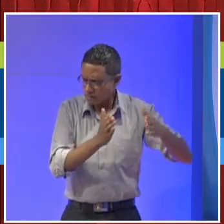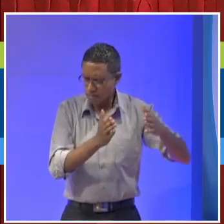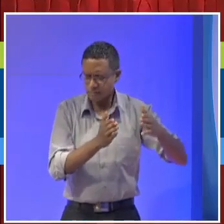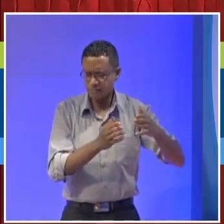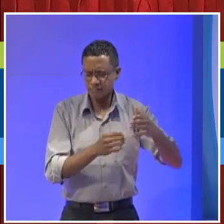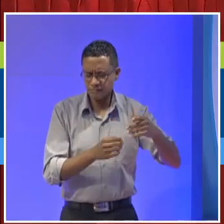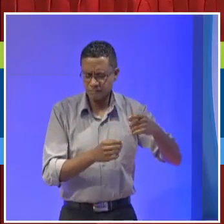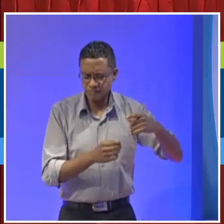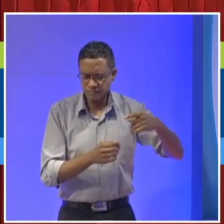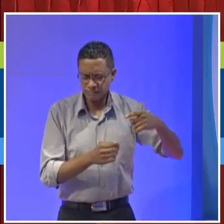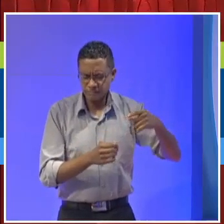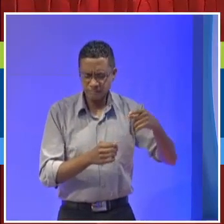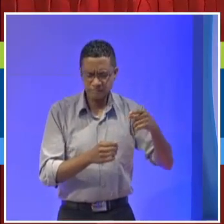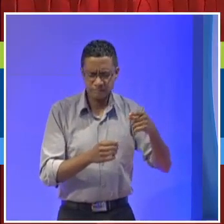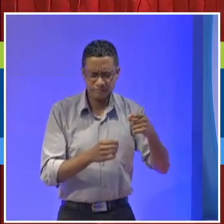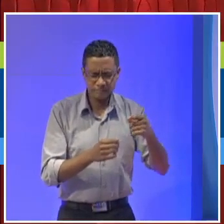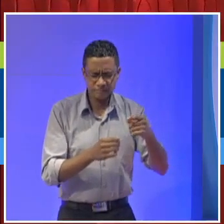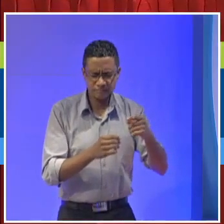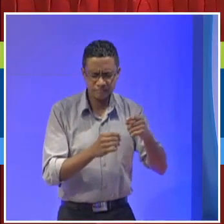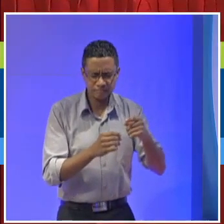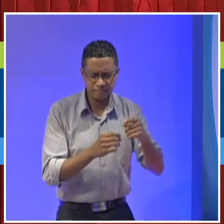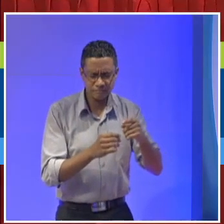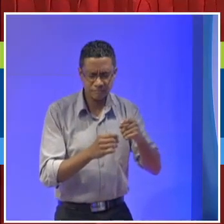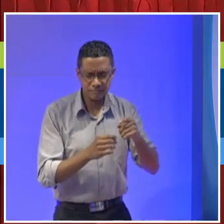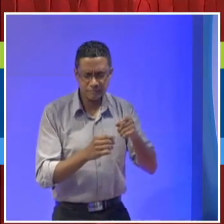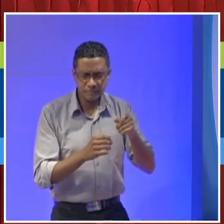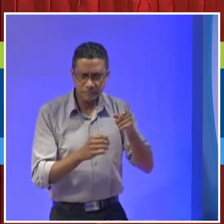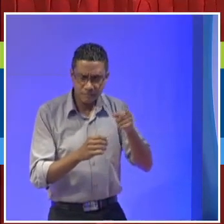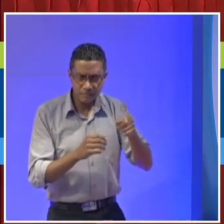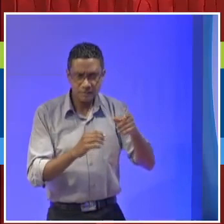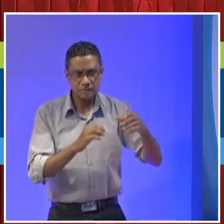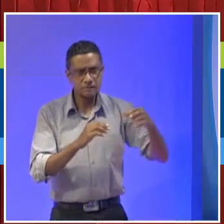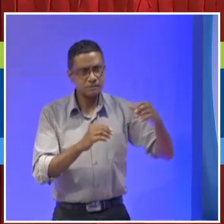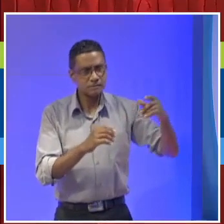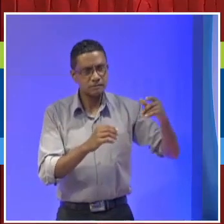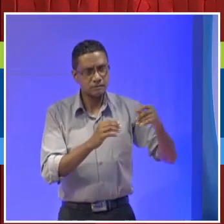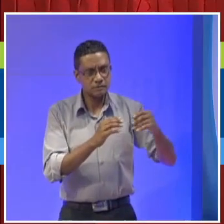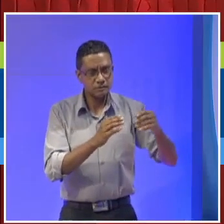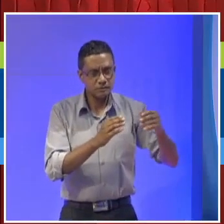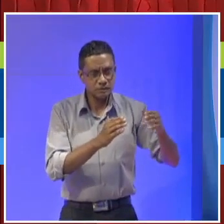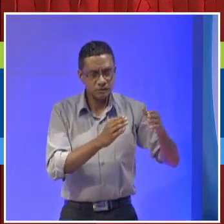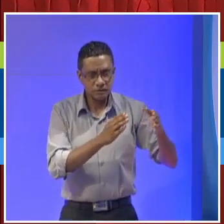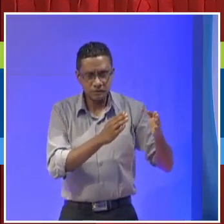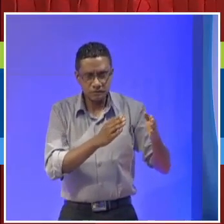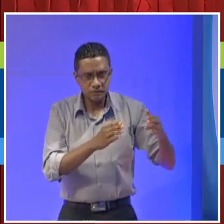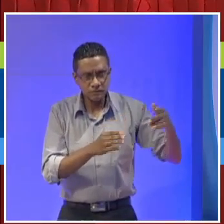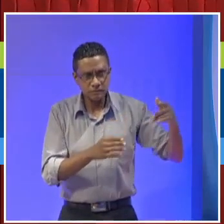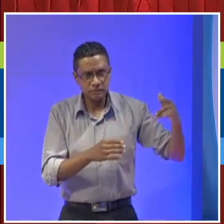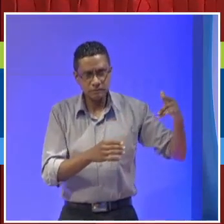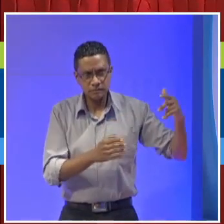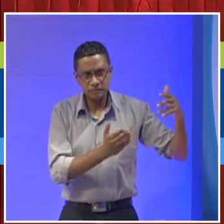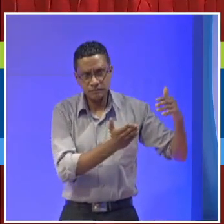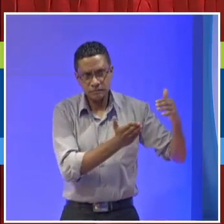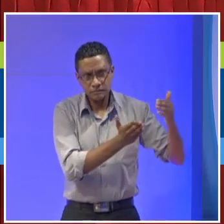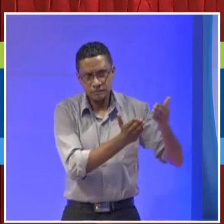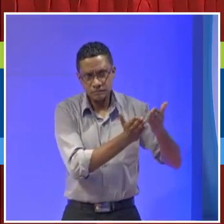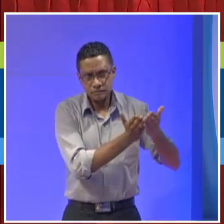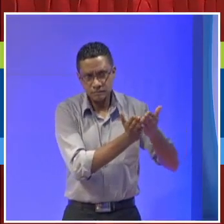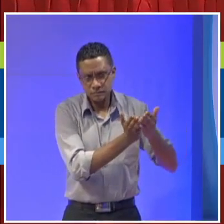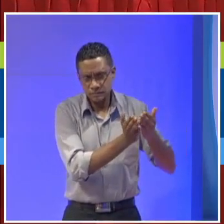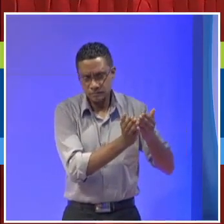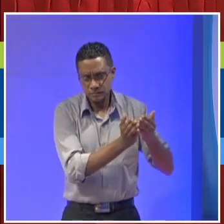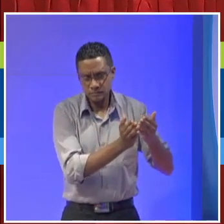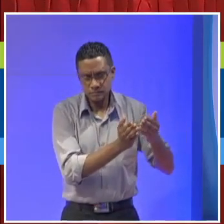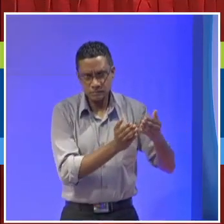are usually 4 to 6. That's usually when the Scarlet Ibis comes out. So were tour operators consulted when determining the